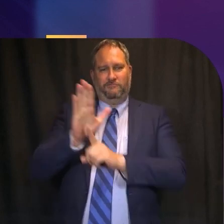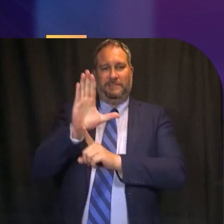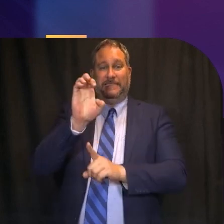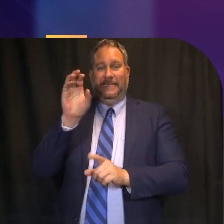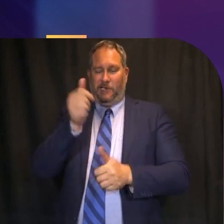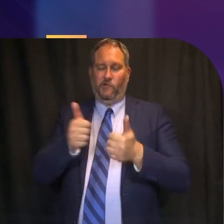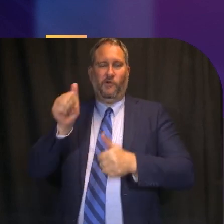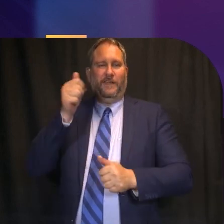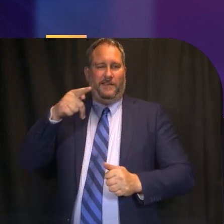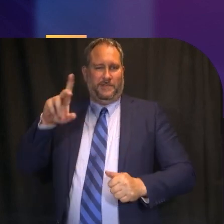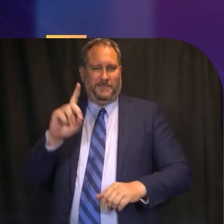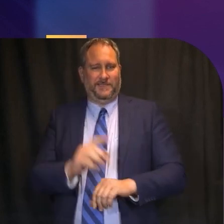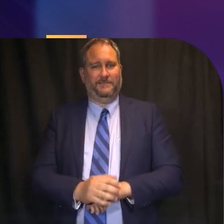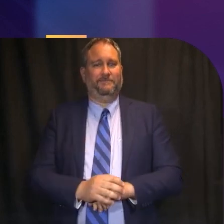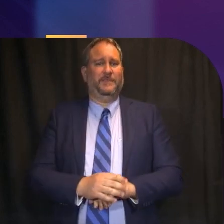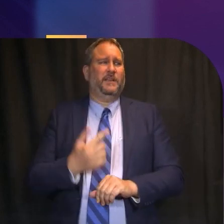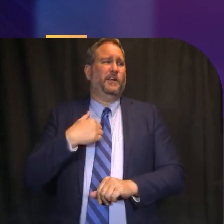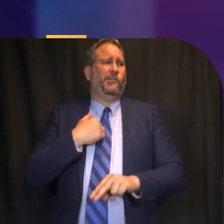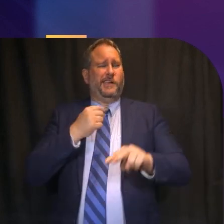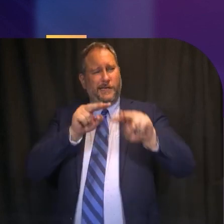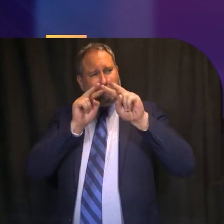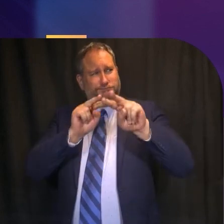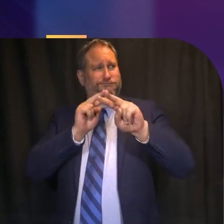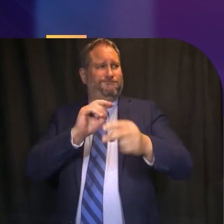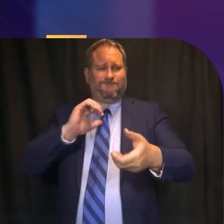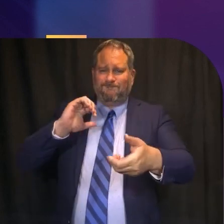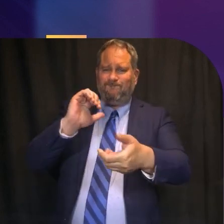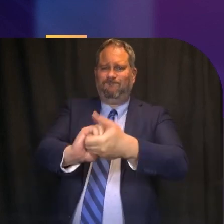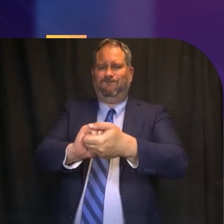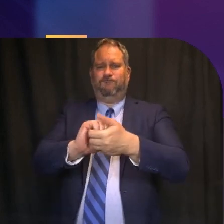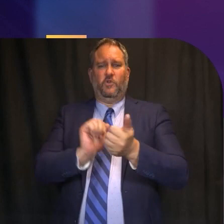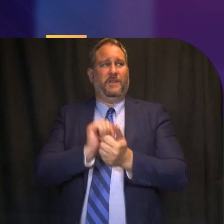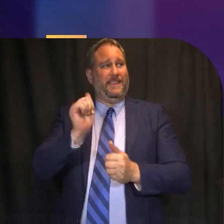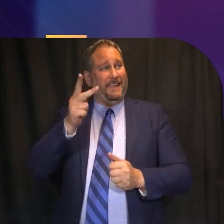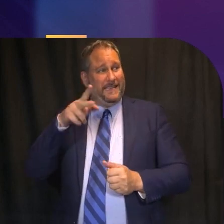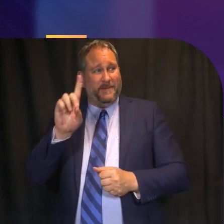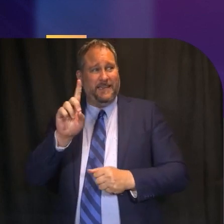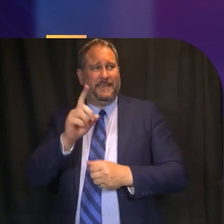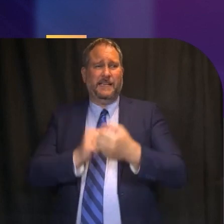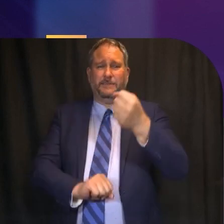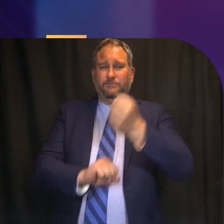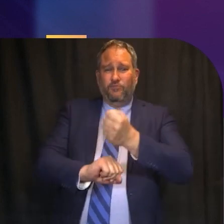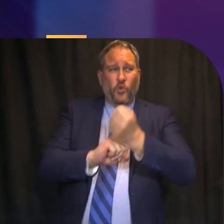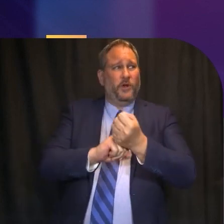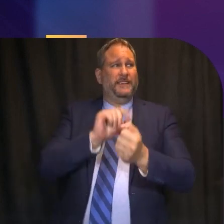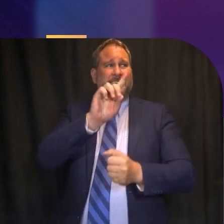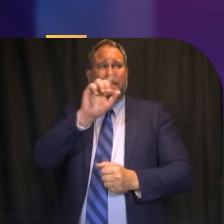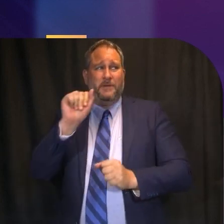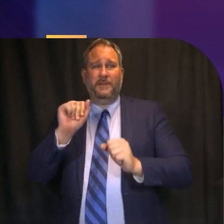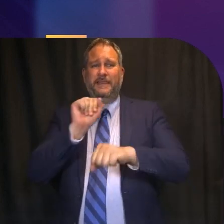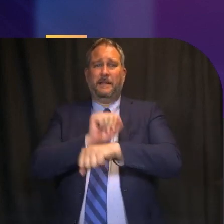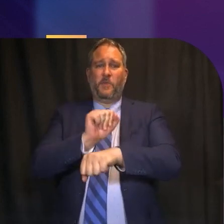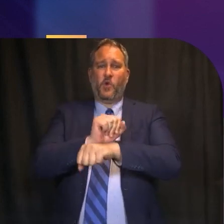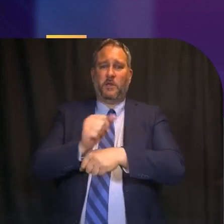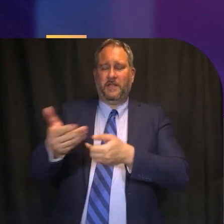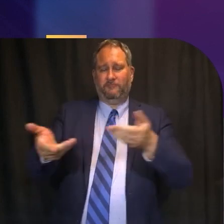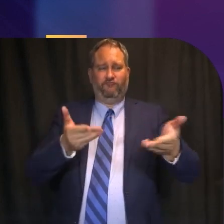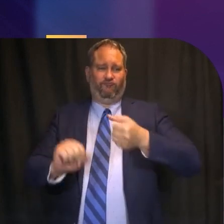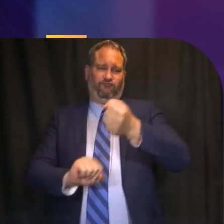in supporting disability employment advocacy. Thank you and have a great evening.